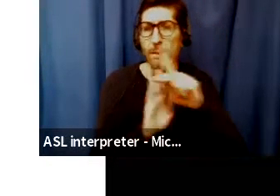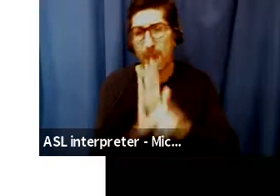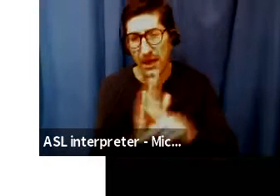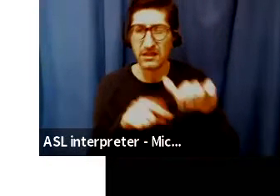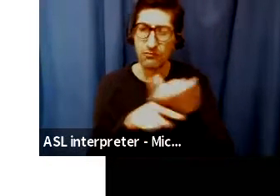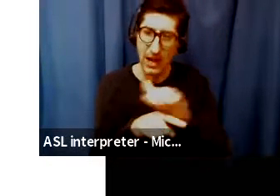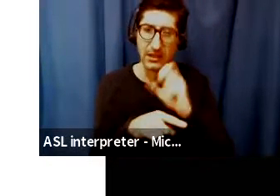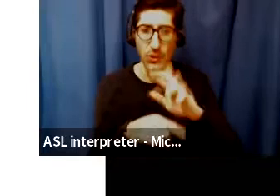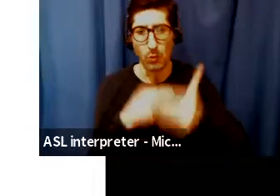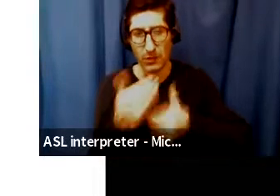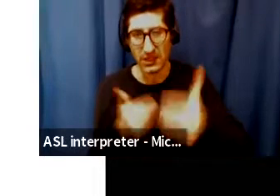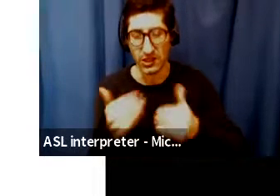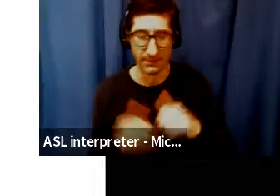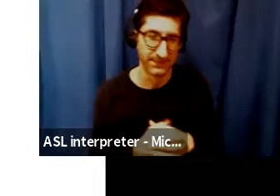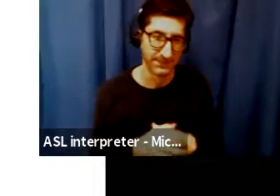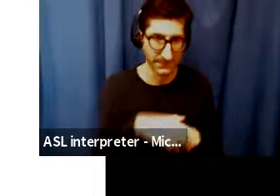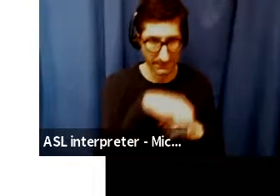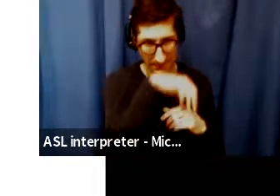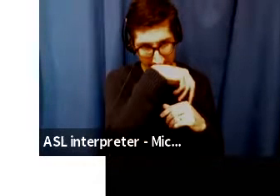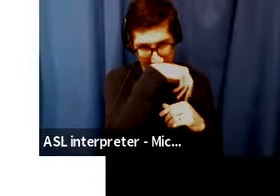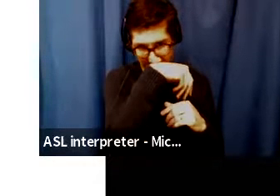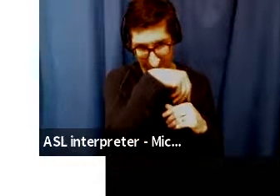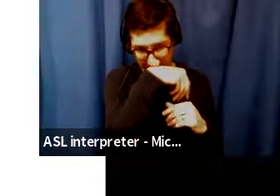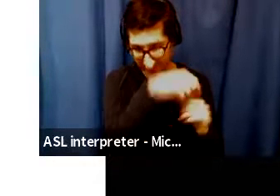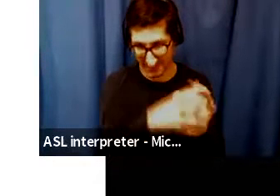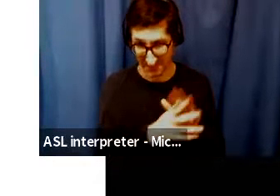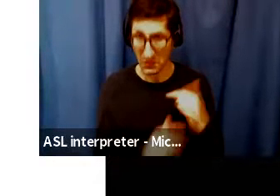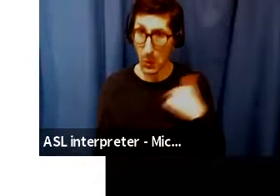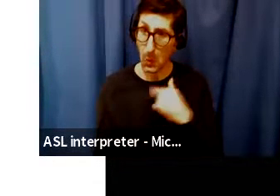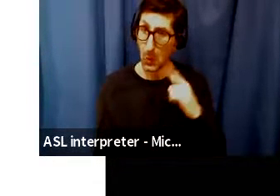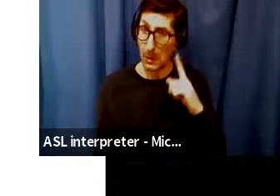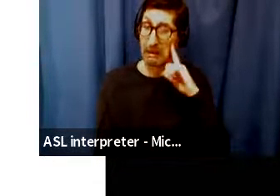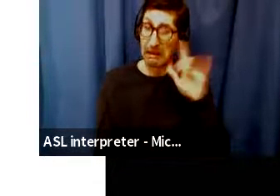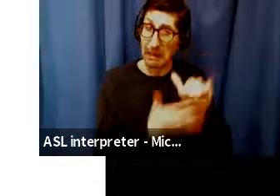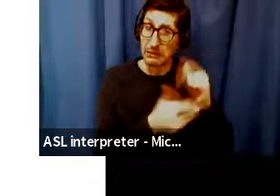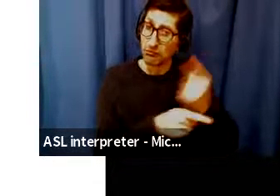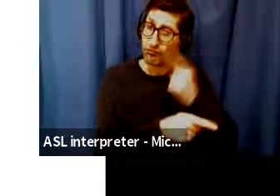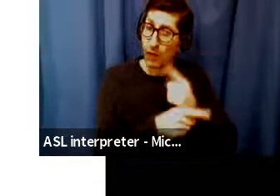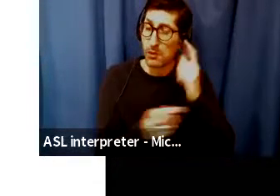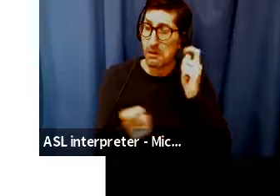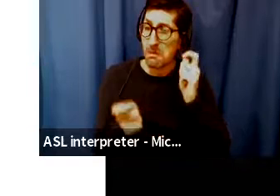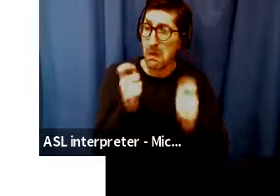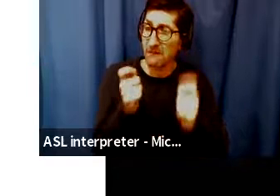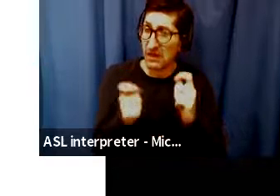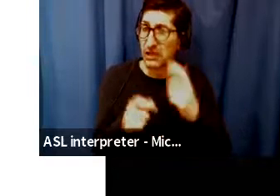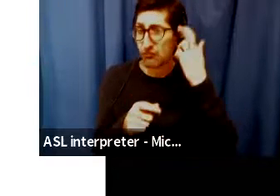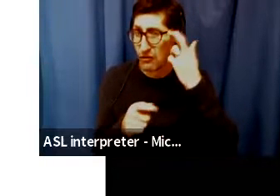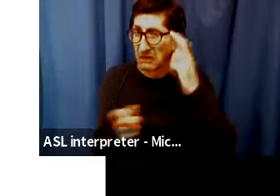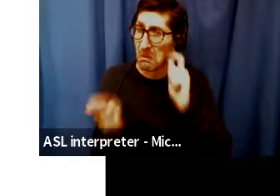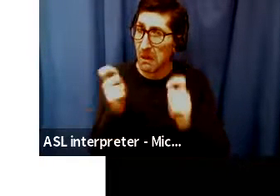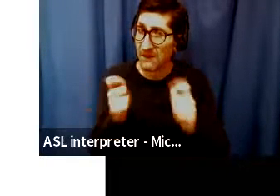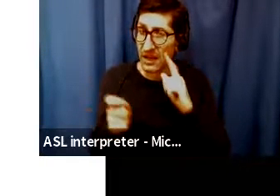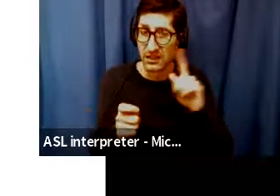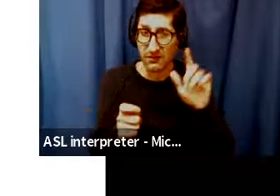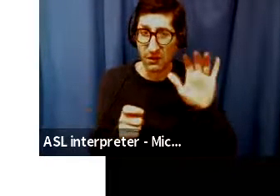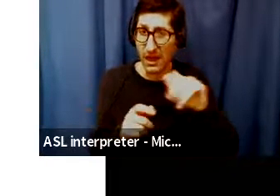and procedure. And we thought this was a reasonable modification of a policy, practice, and procedure, and